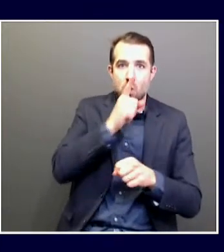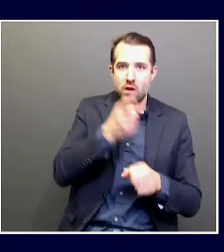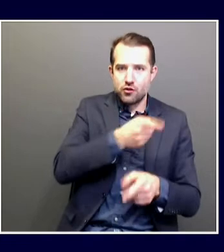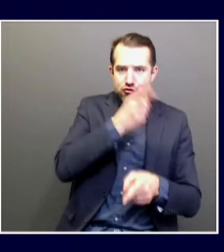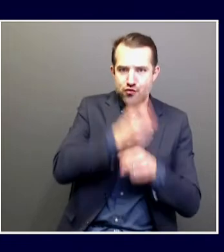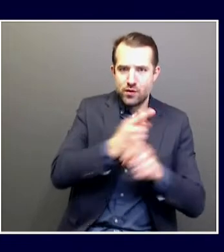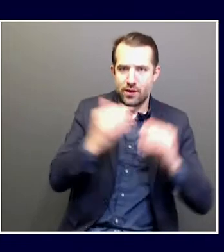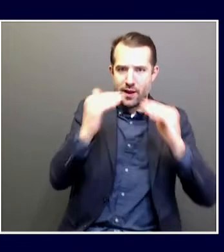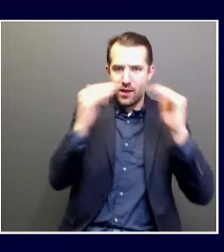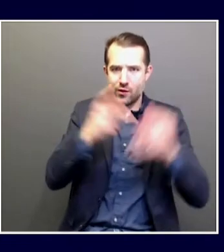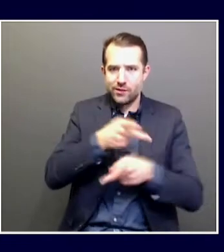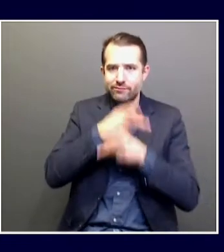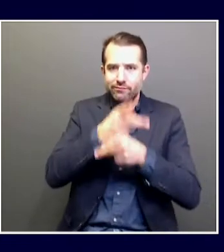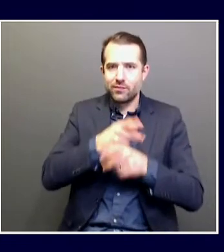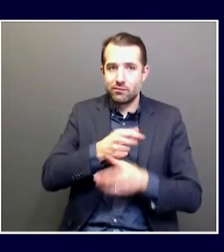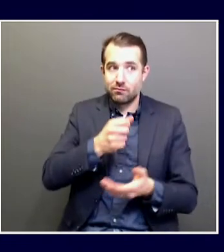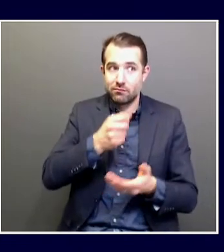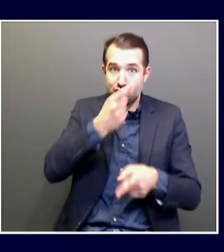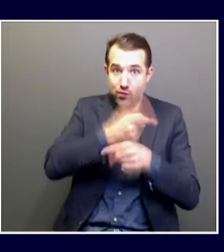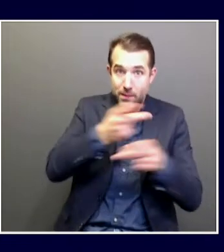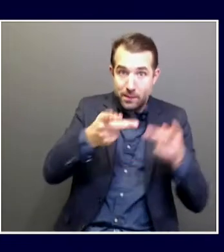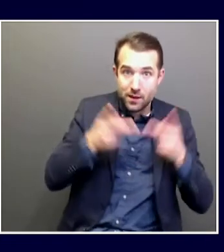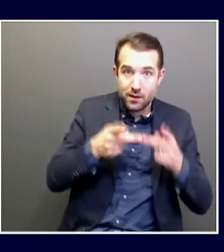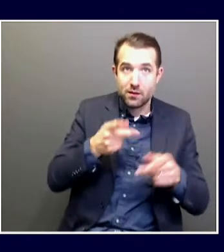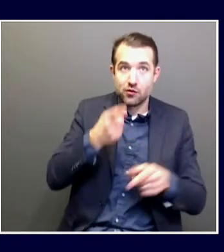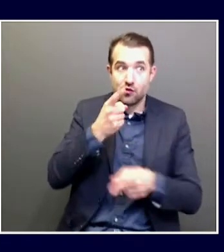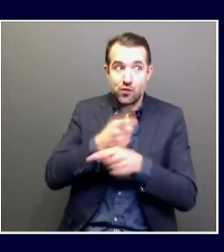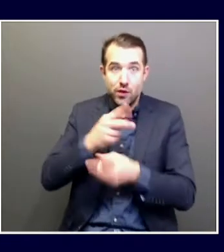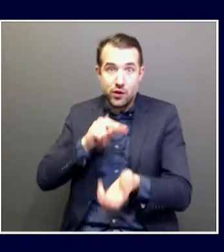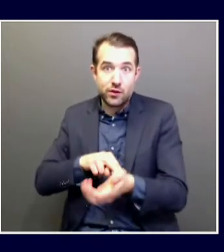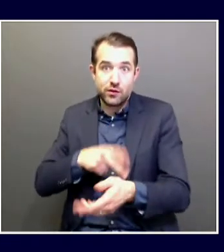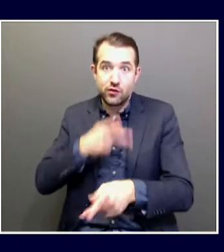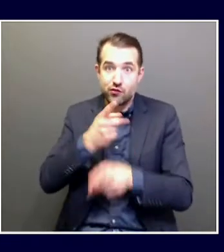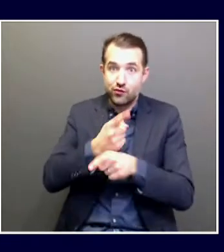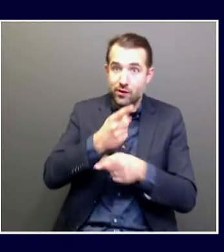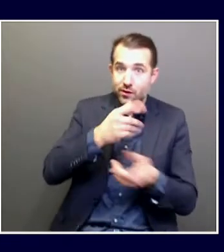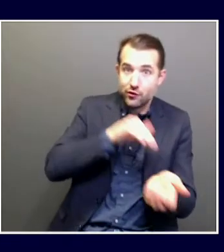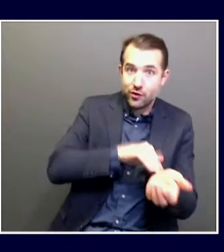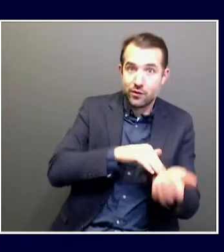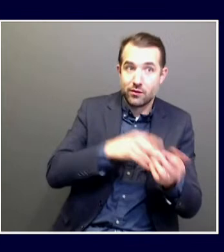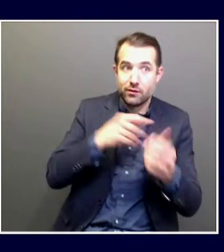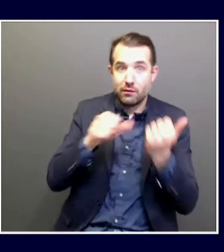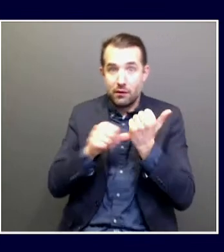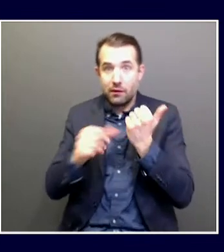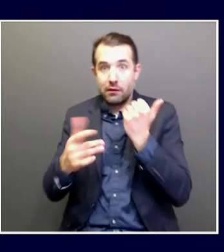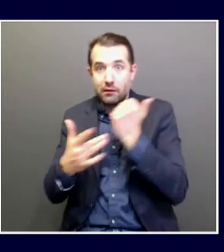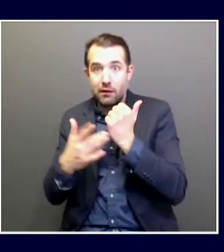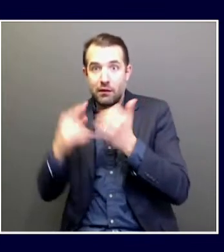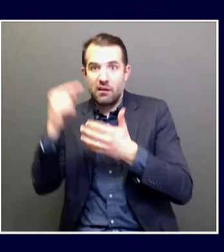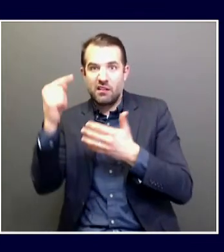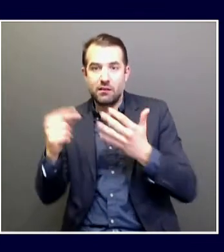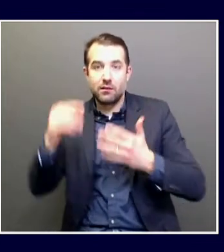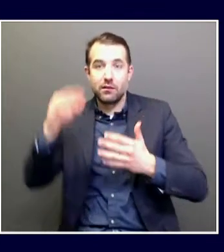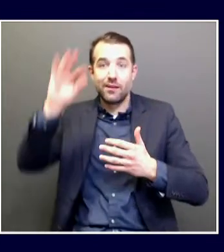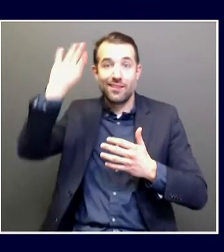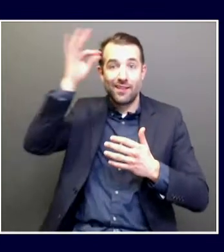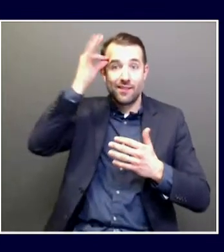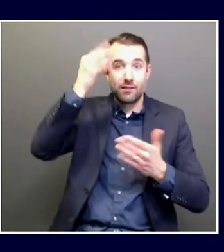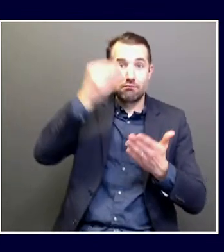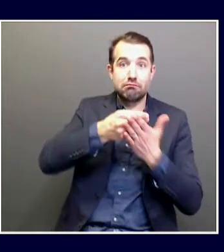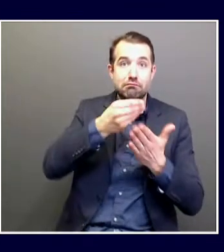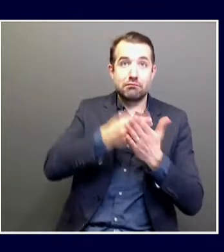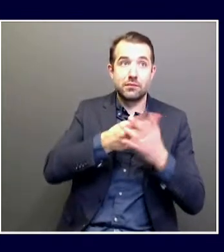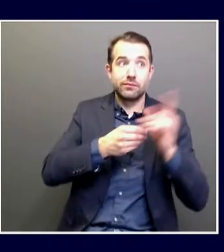setting. So through all the actions we've announced to date, from the federal resources coming to the deployment of the Maine